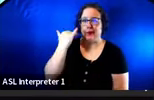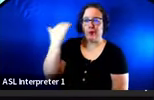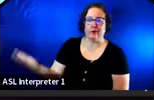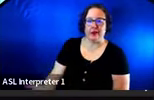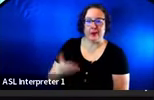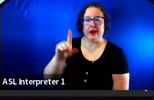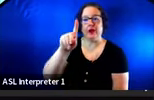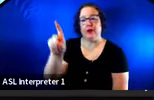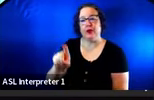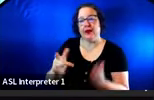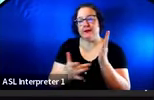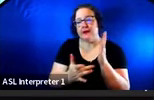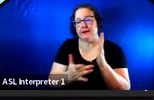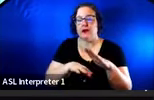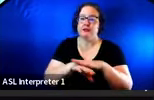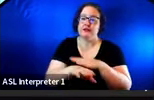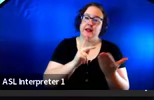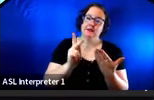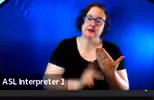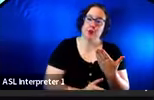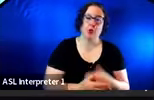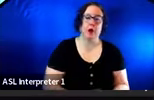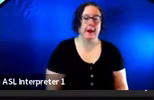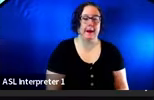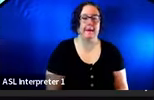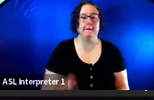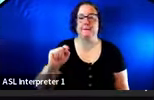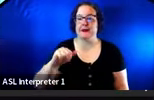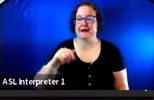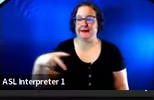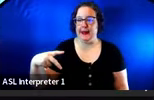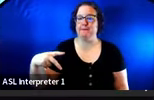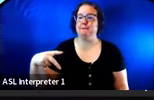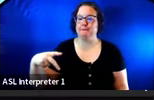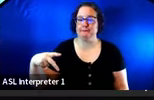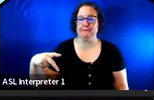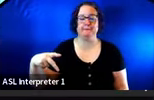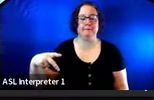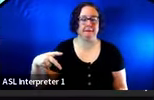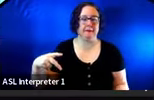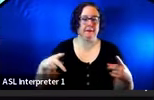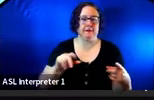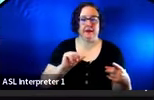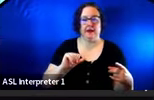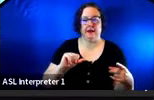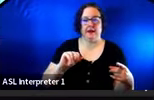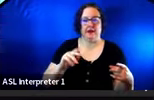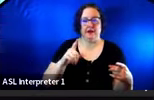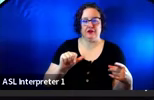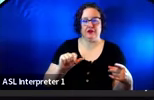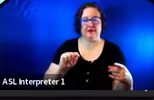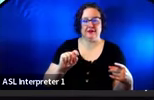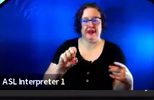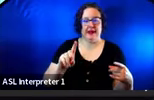Texas Technology Access Program, the TAP program in Texas. Angela Stanridge and